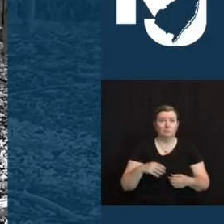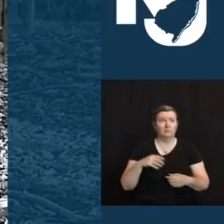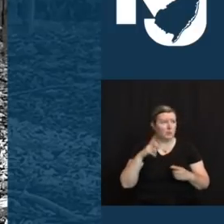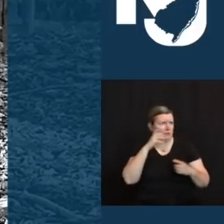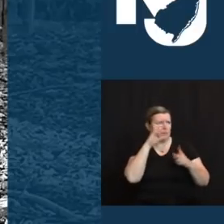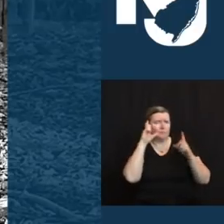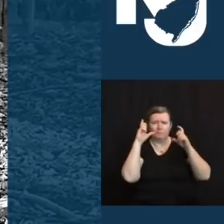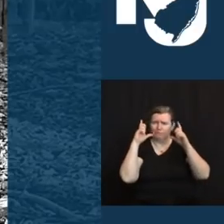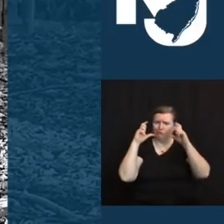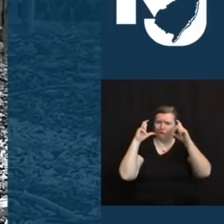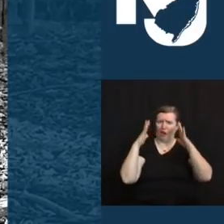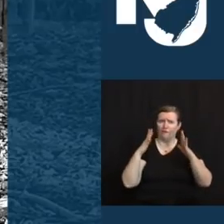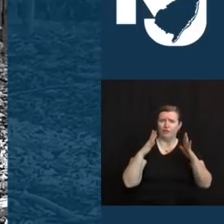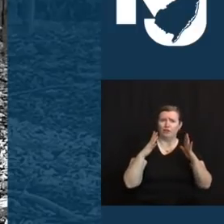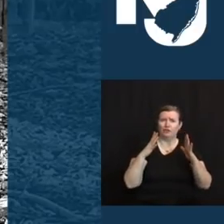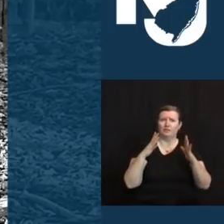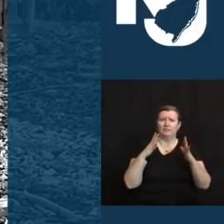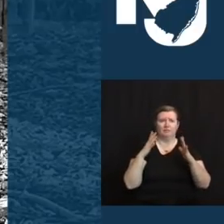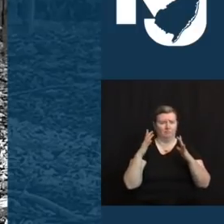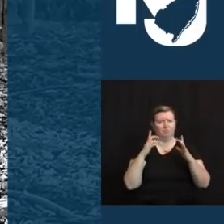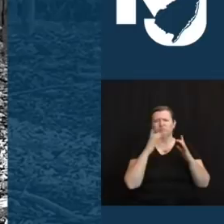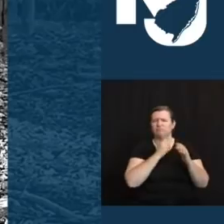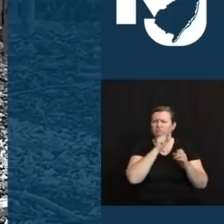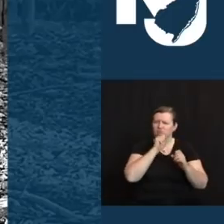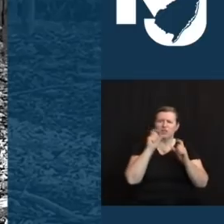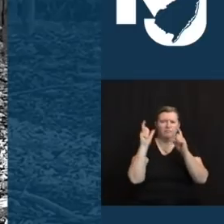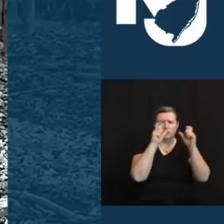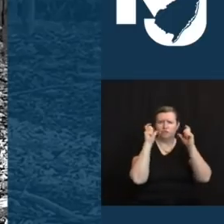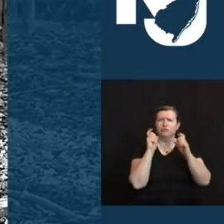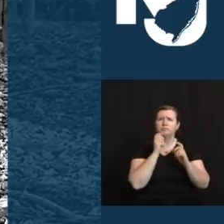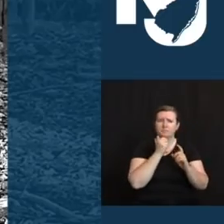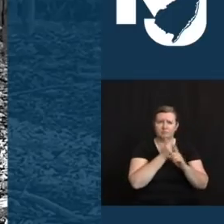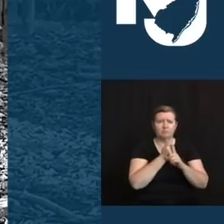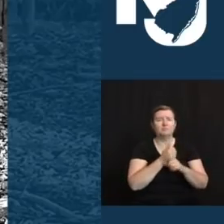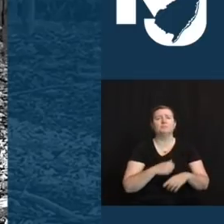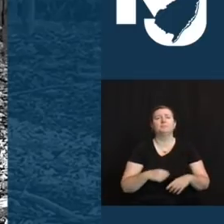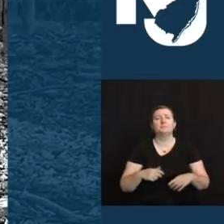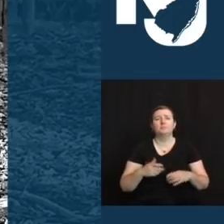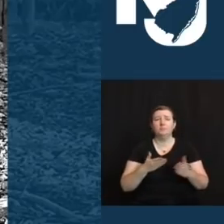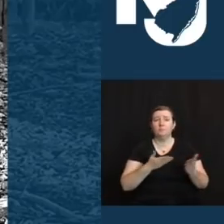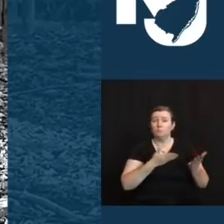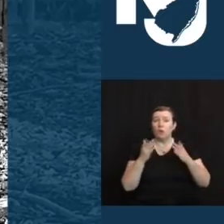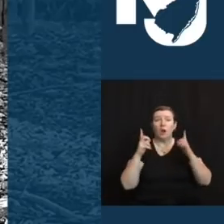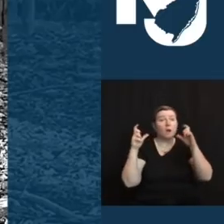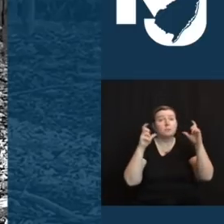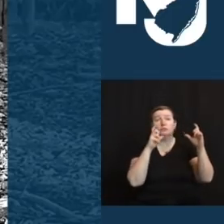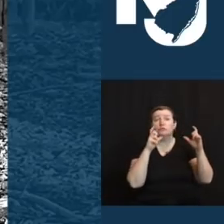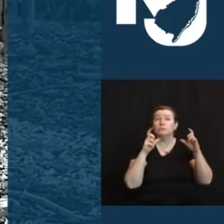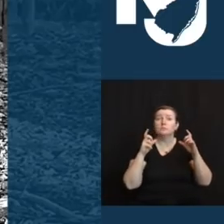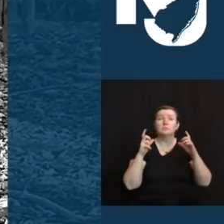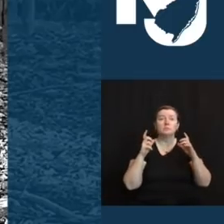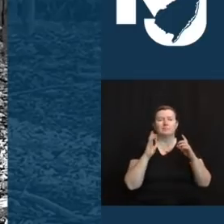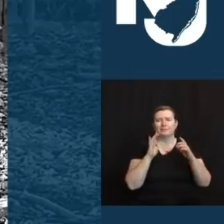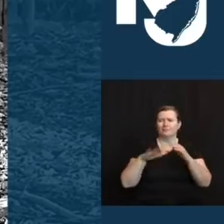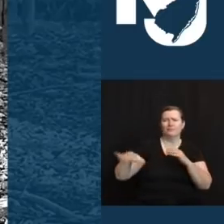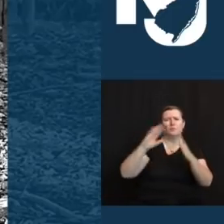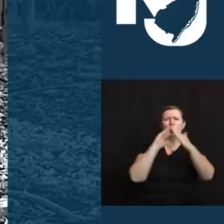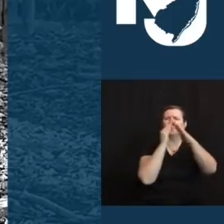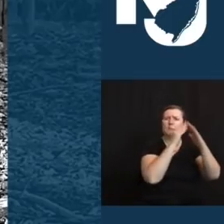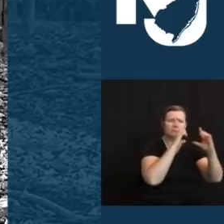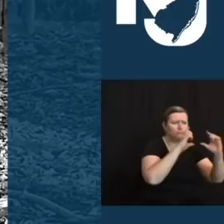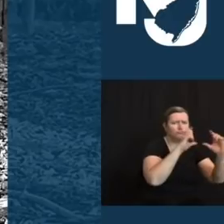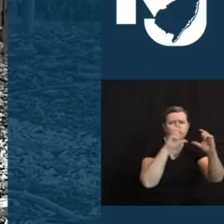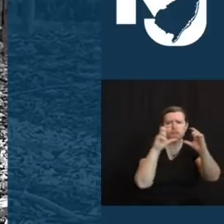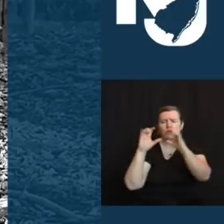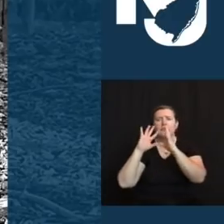Ryan's passion. And throughout this pandemic, he's taken his camera with him throughout his community, taking pictures of the many families who have